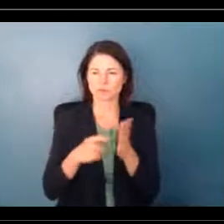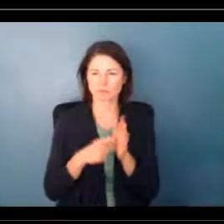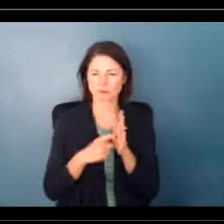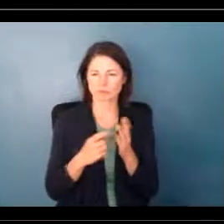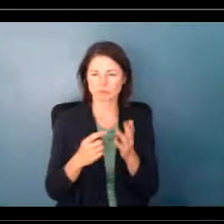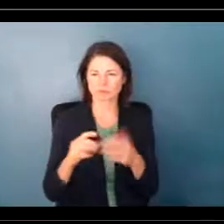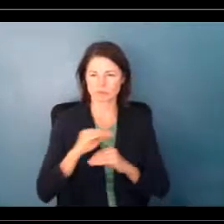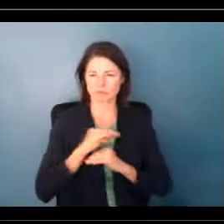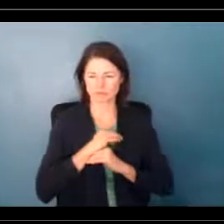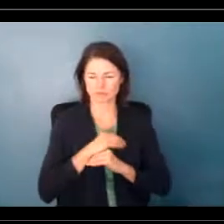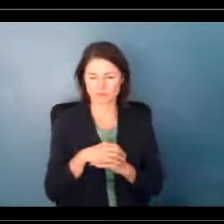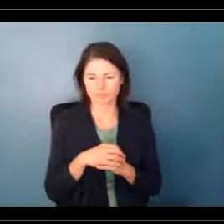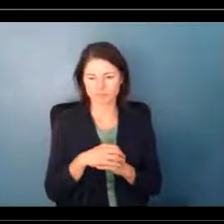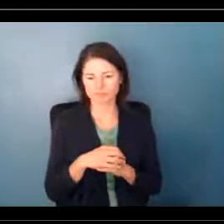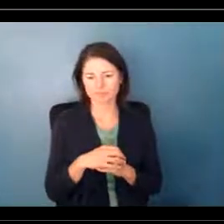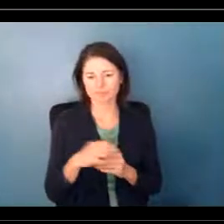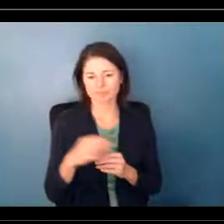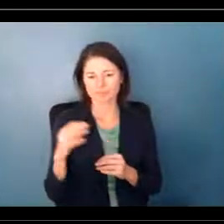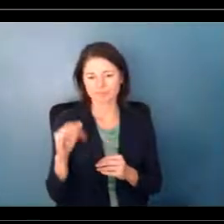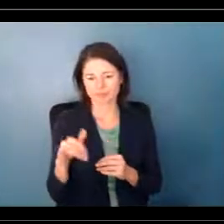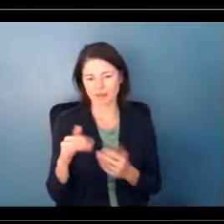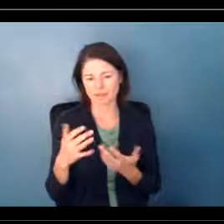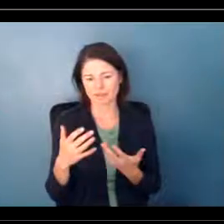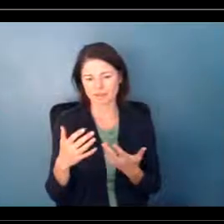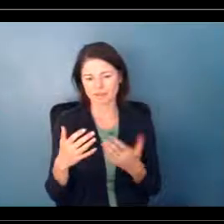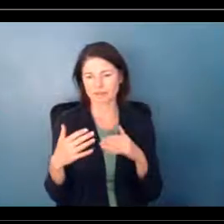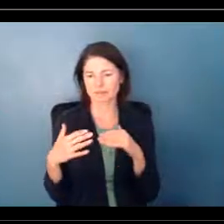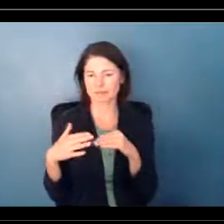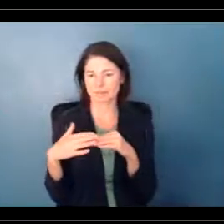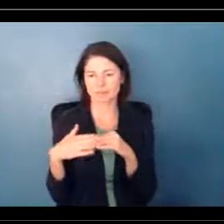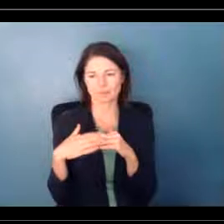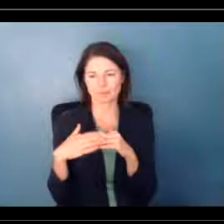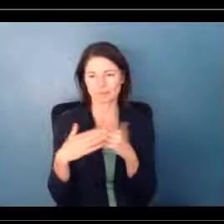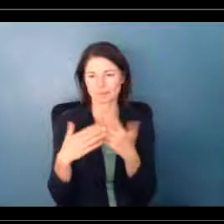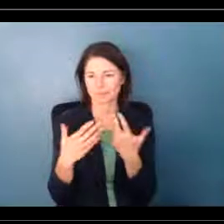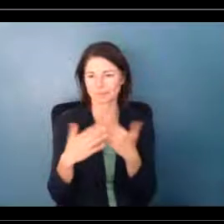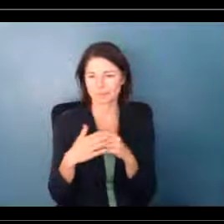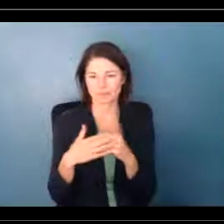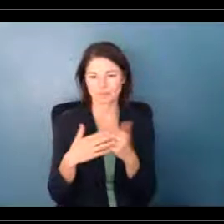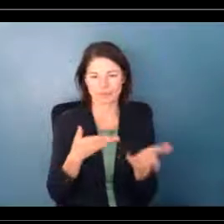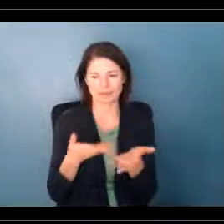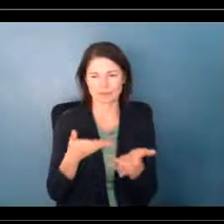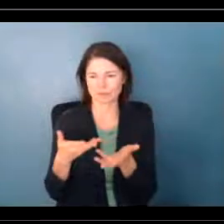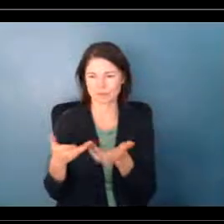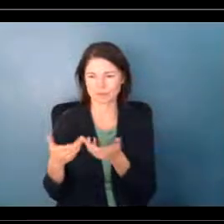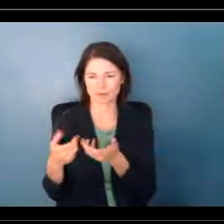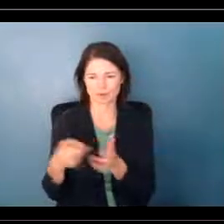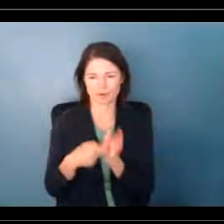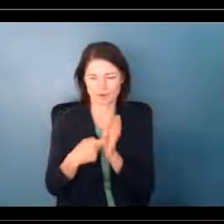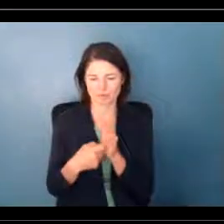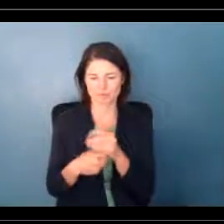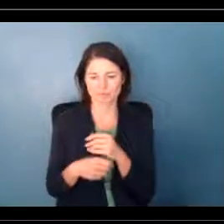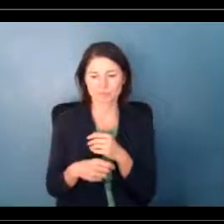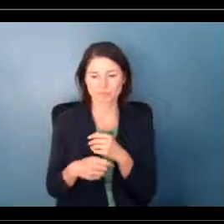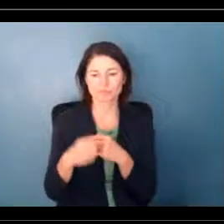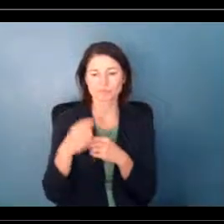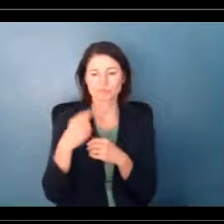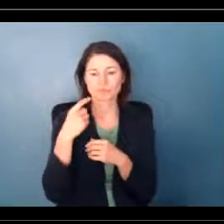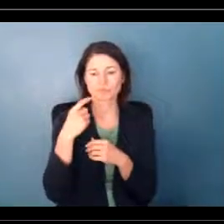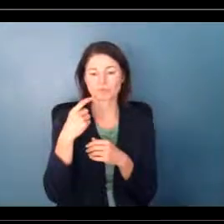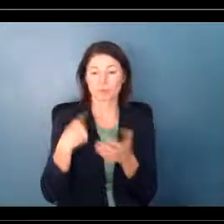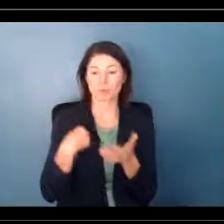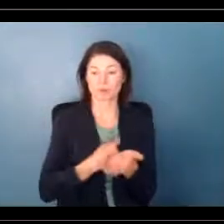would say that that's sort of the bare minimum. That's the baseline engagement, that typically happens. And so what we're talking about really